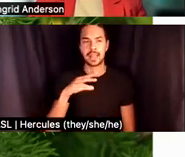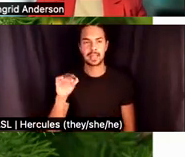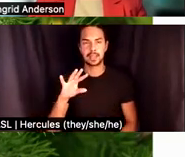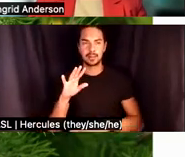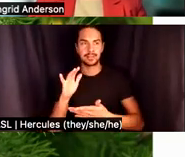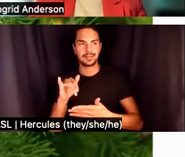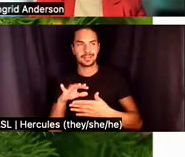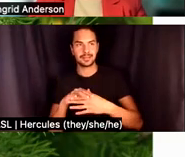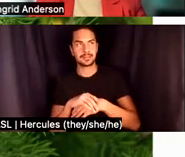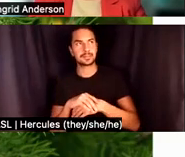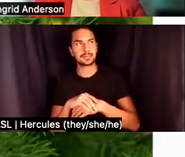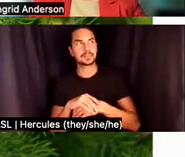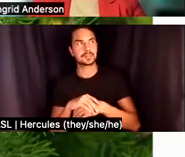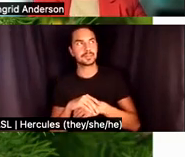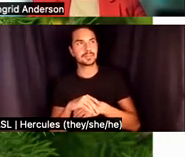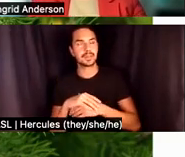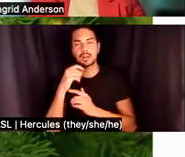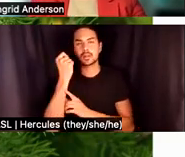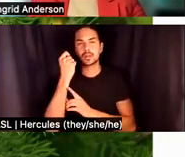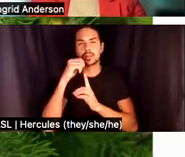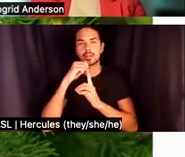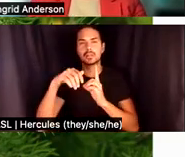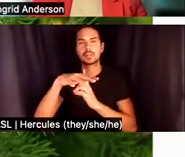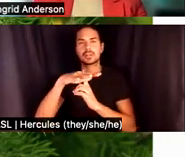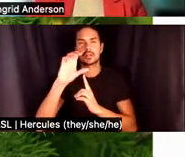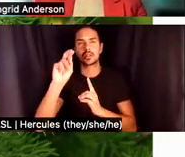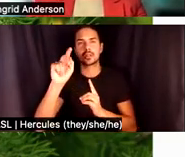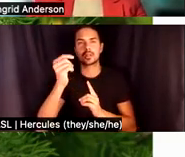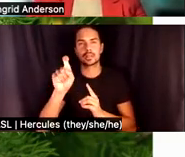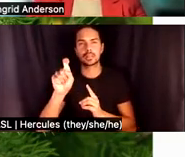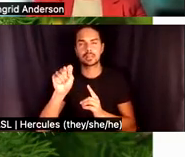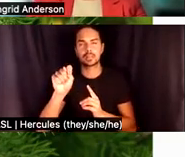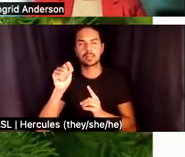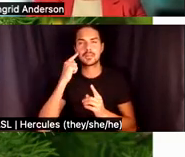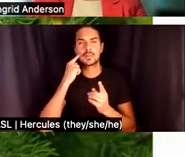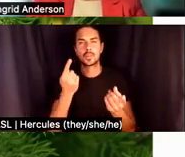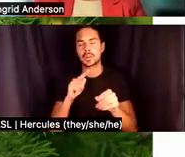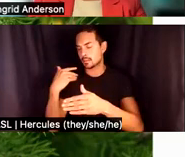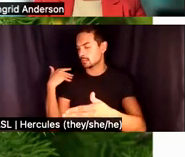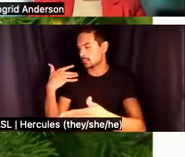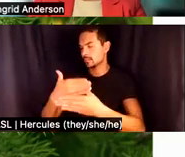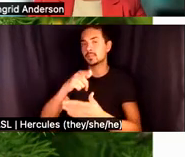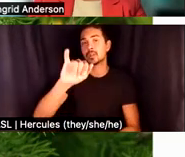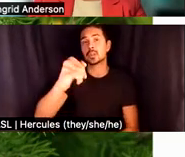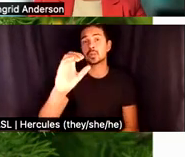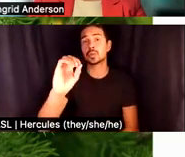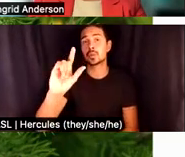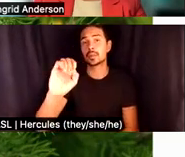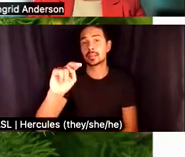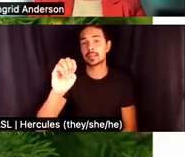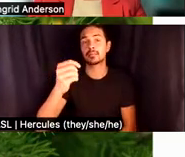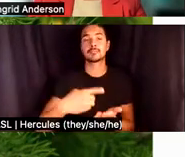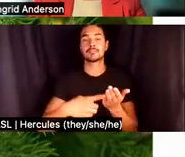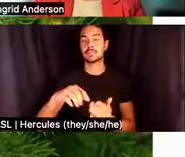things are the way they are. And like what Jolene was talking about as sexual